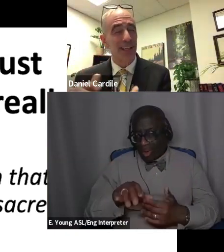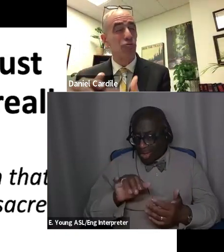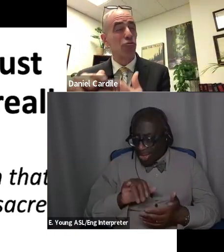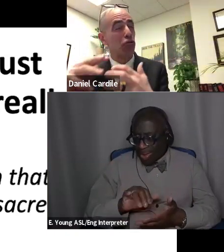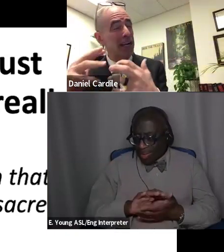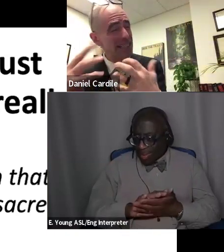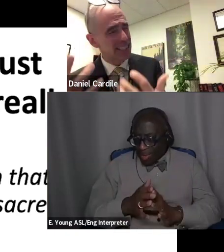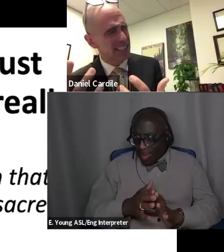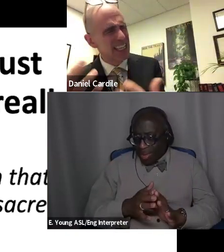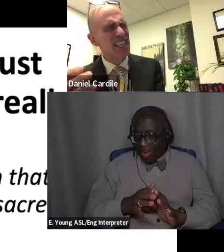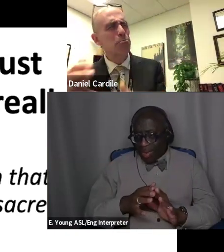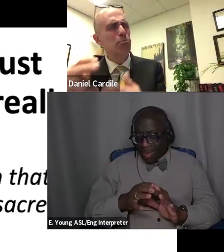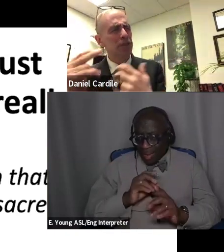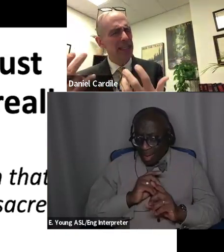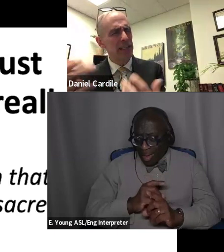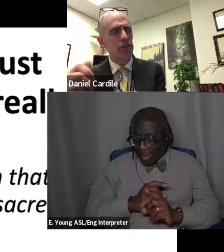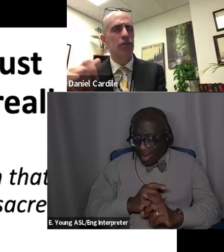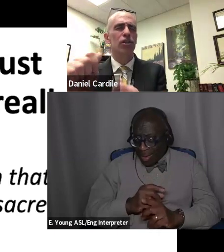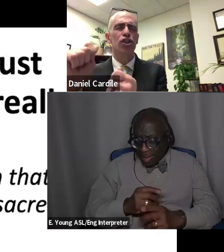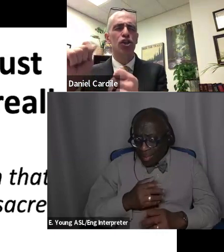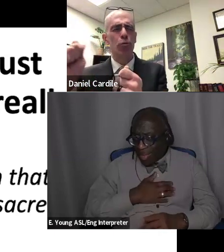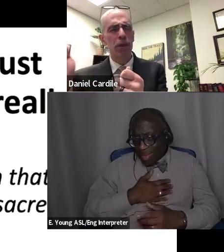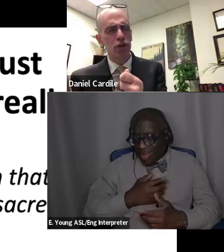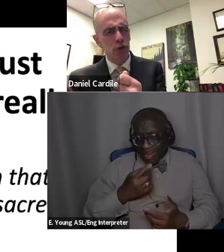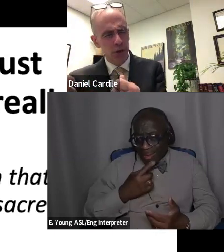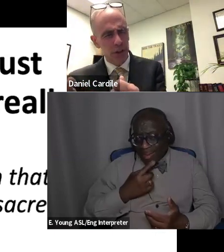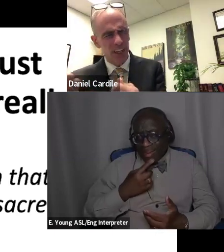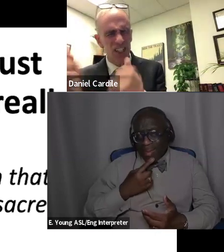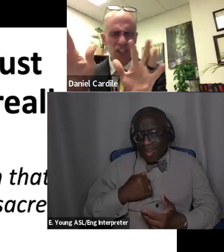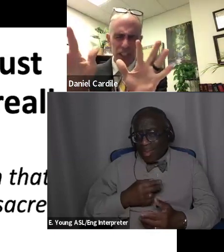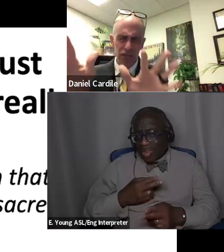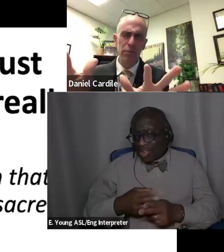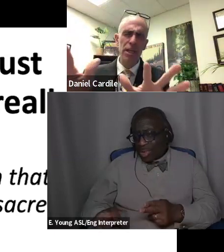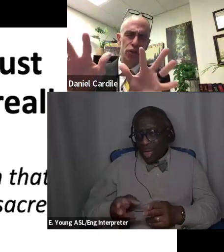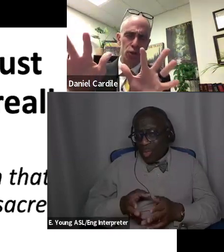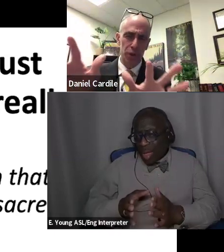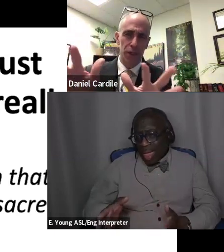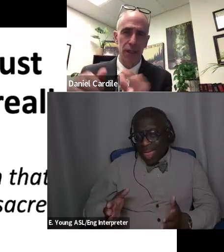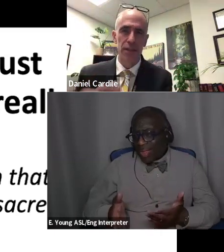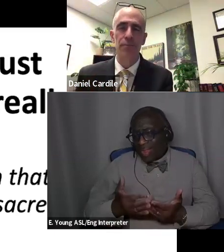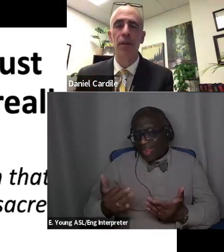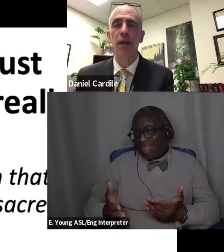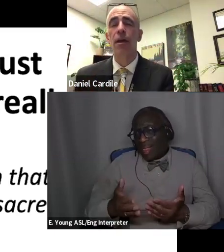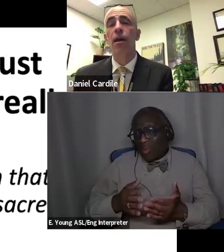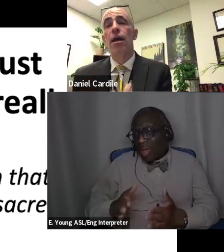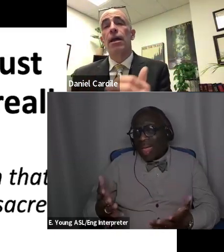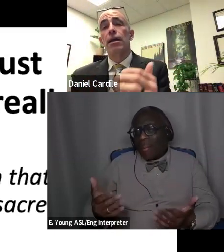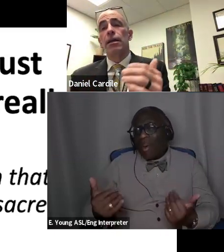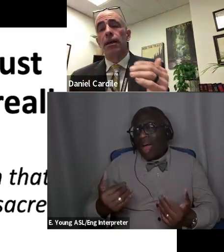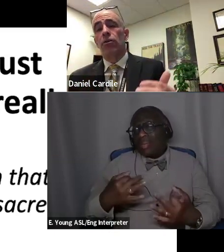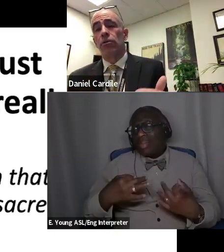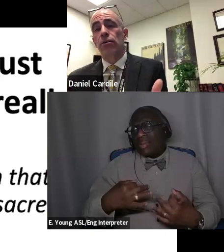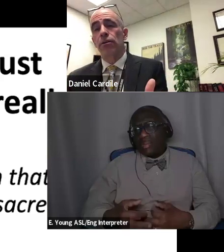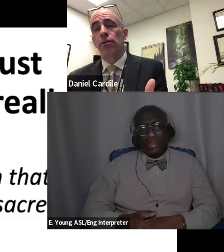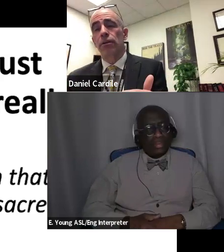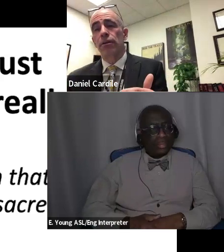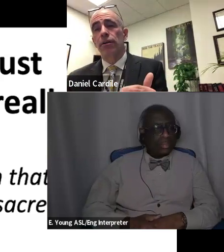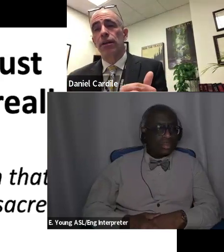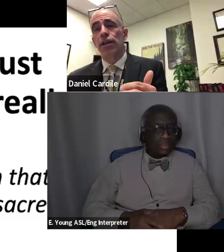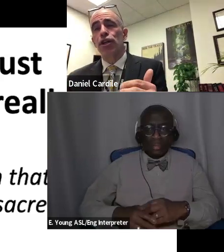the guardian, right? Please show me the shortcut. Just give me the shortcut.